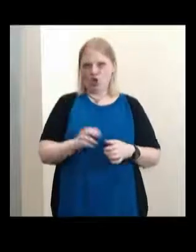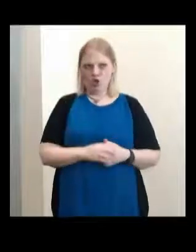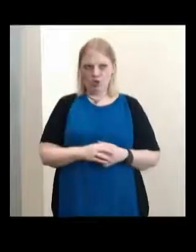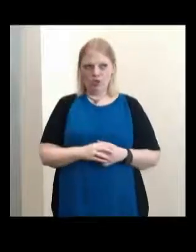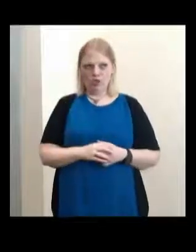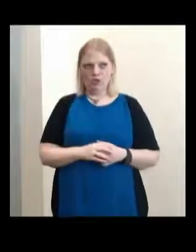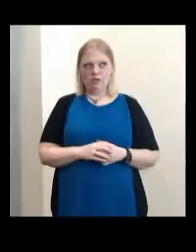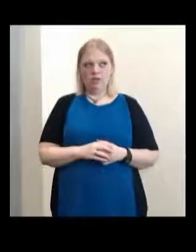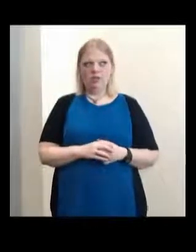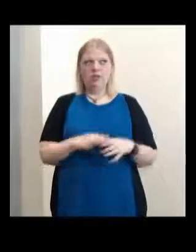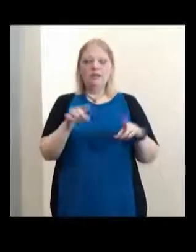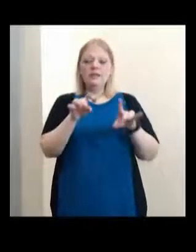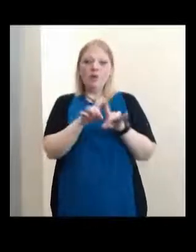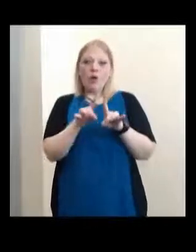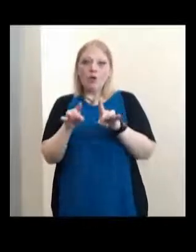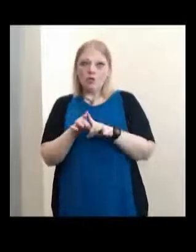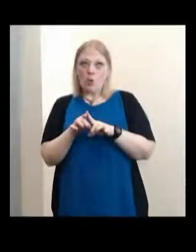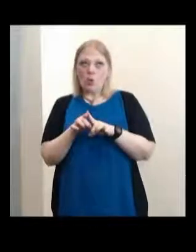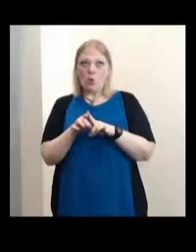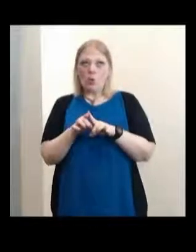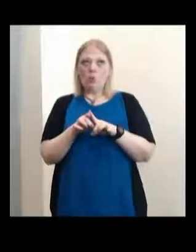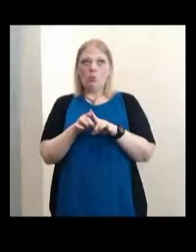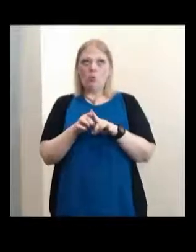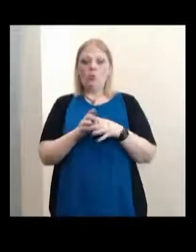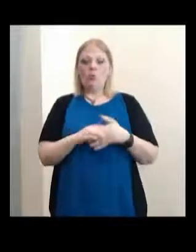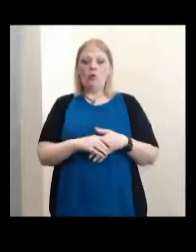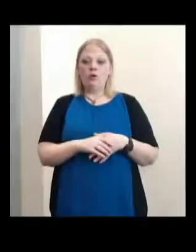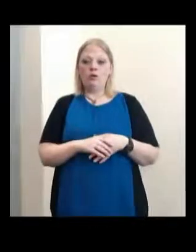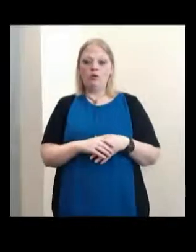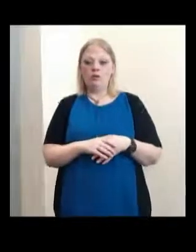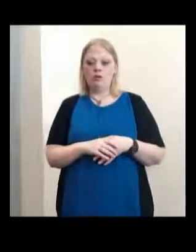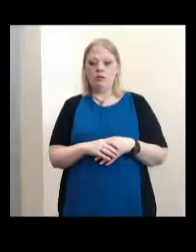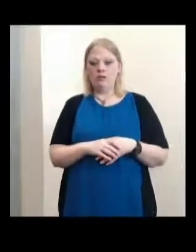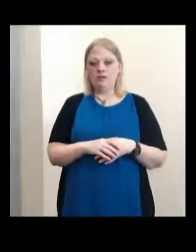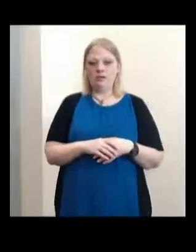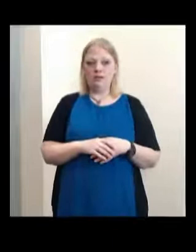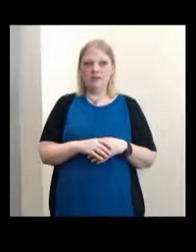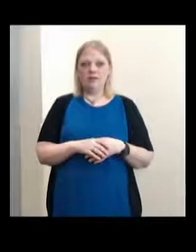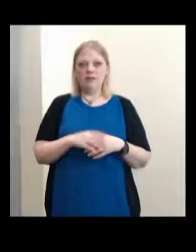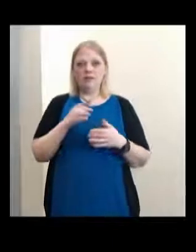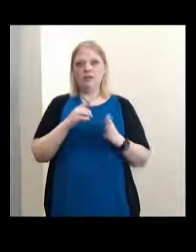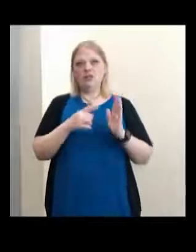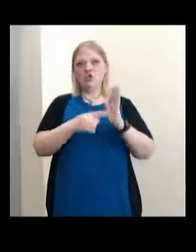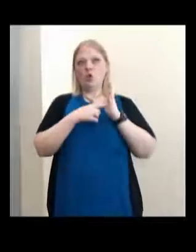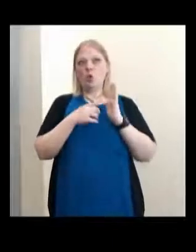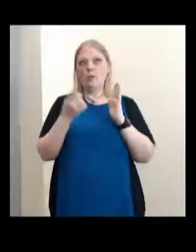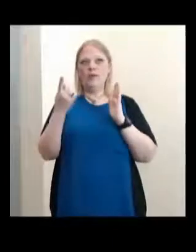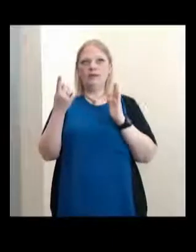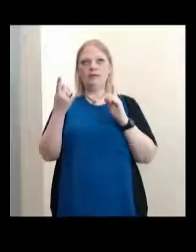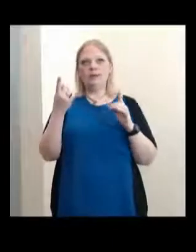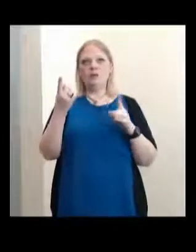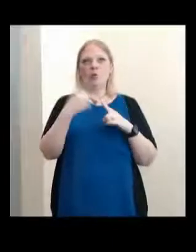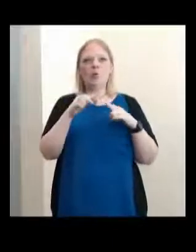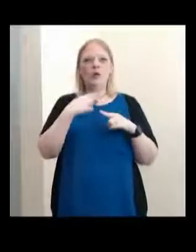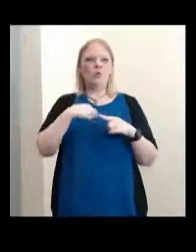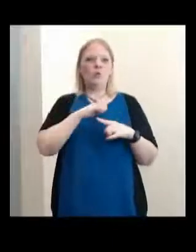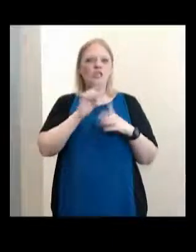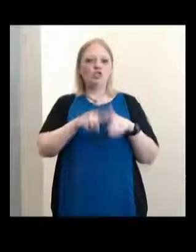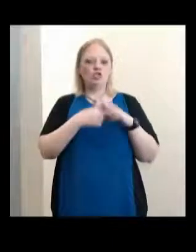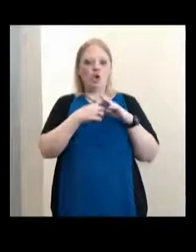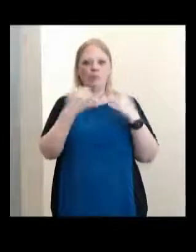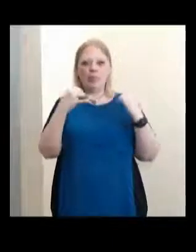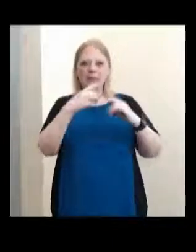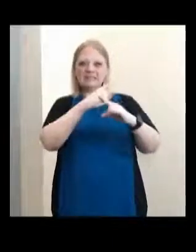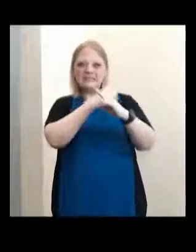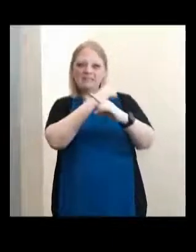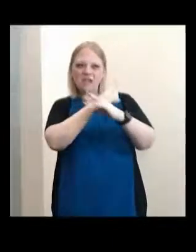It's also a marker for me for when we went to playing defense against the disease and getting this pandemic under